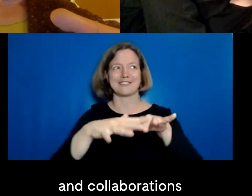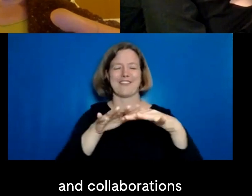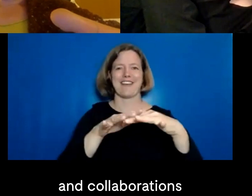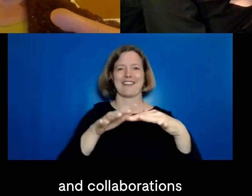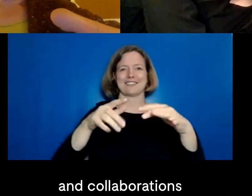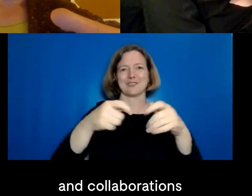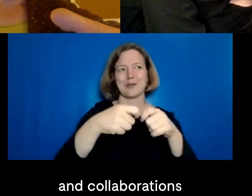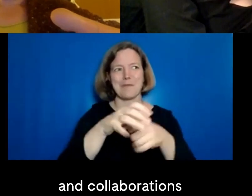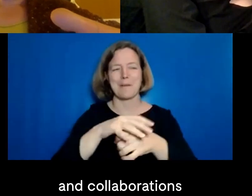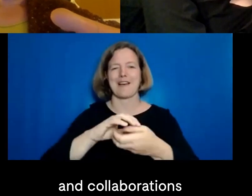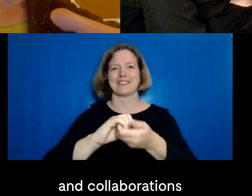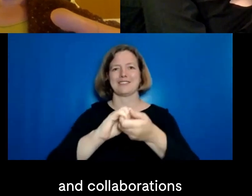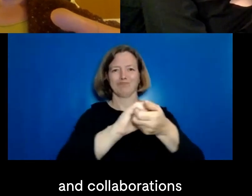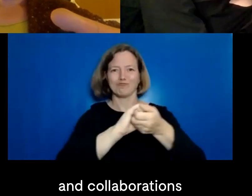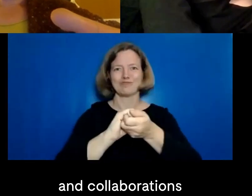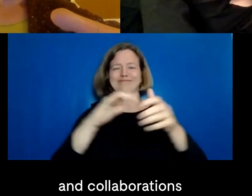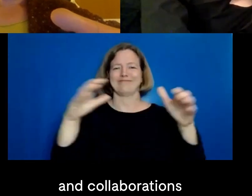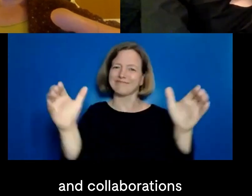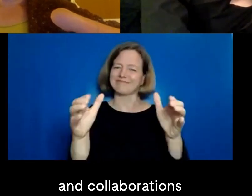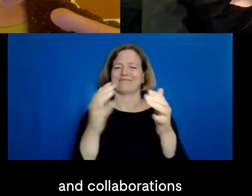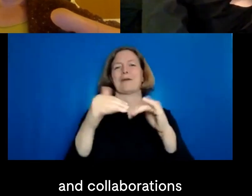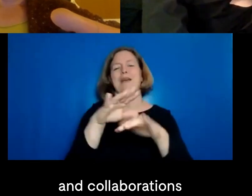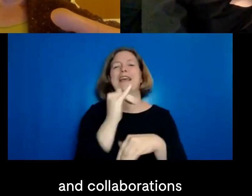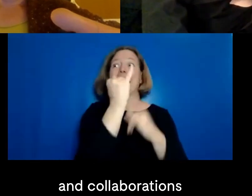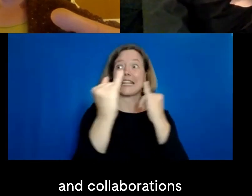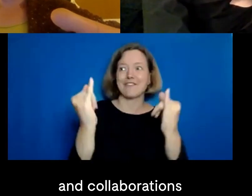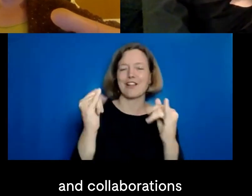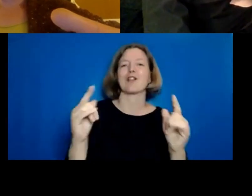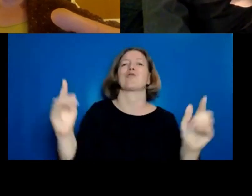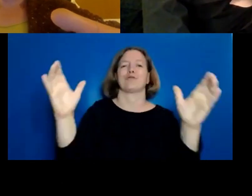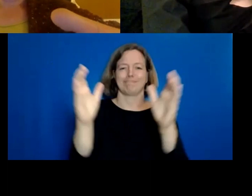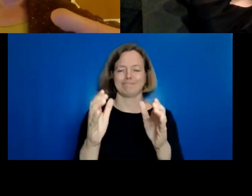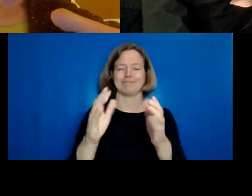collaborations between individuals and communities.